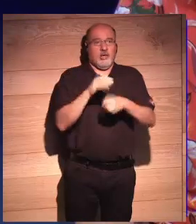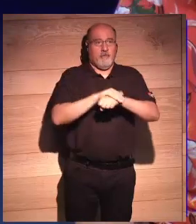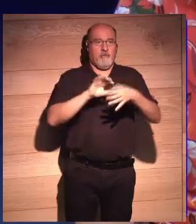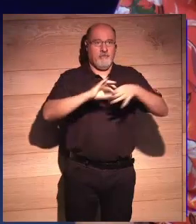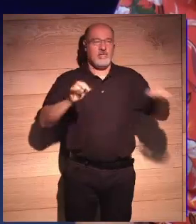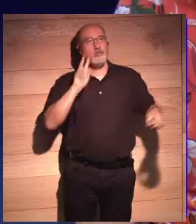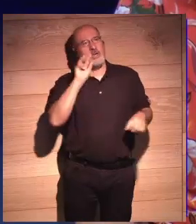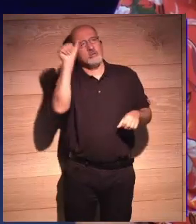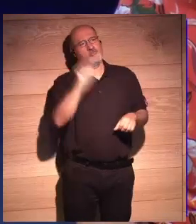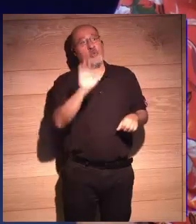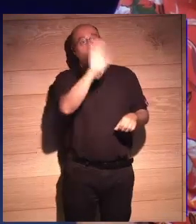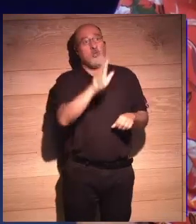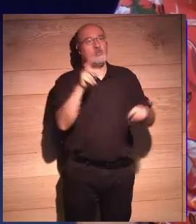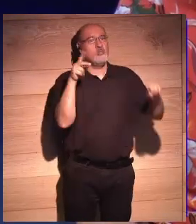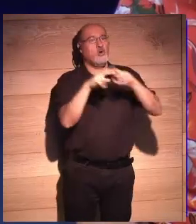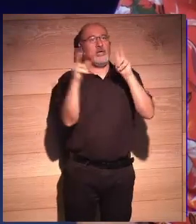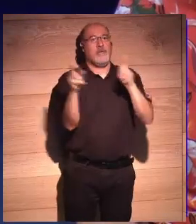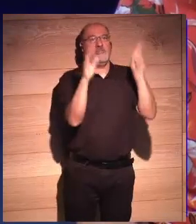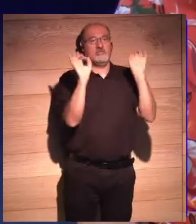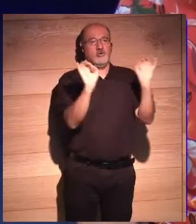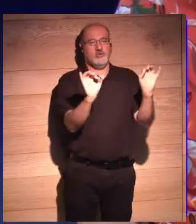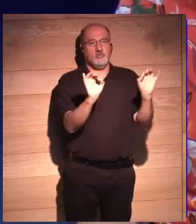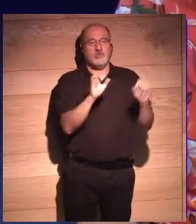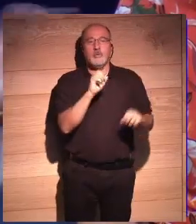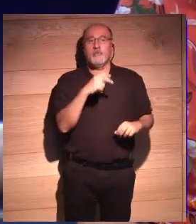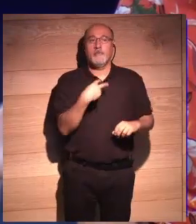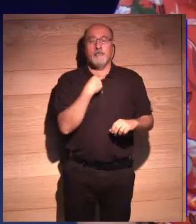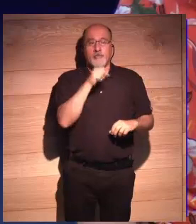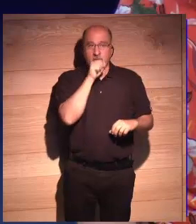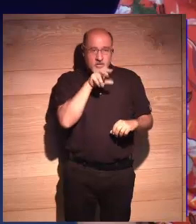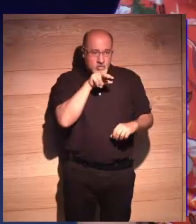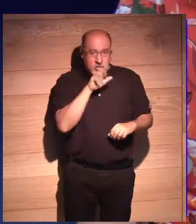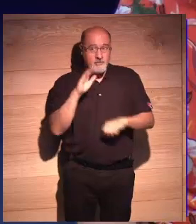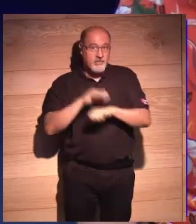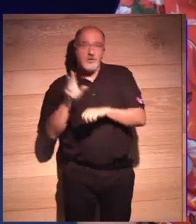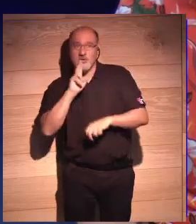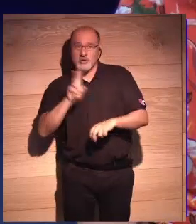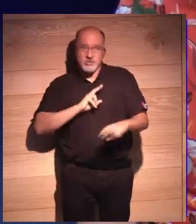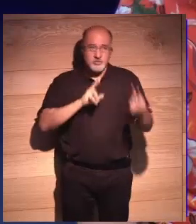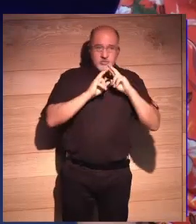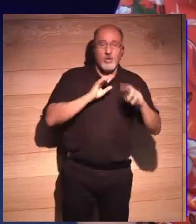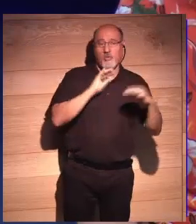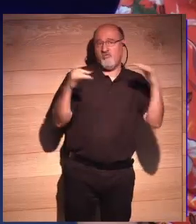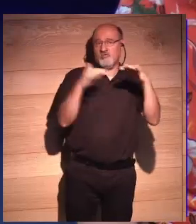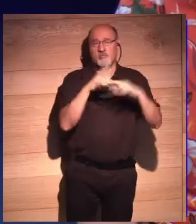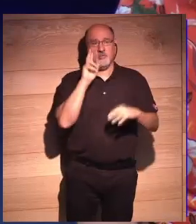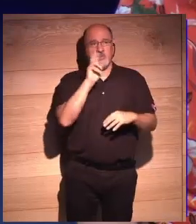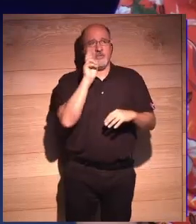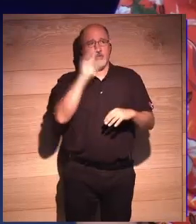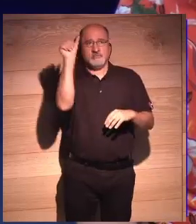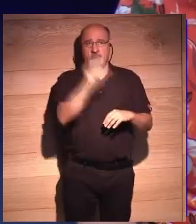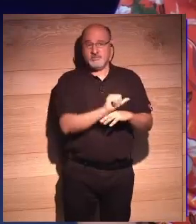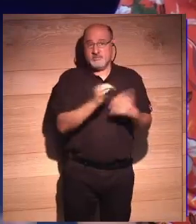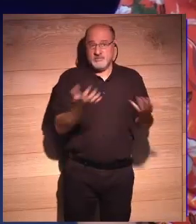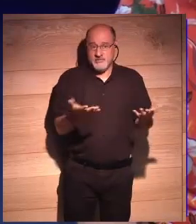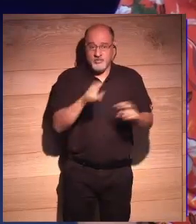last episode of Game of Thrones with your friends, and you're talking with your mic, and your friend is answering you, or you're watching